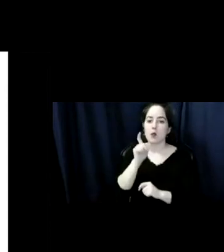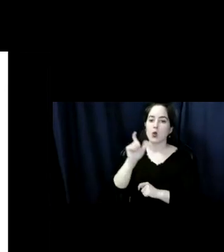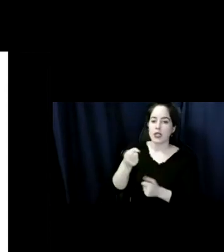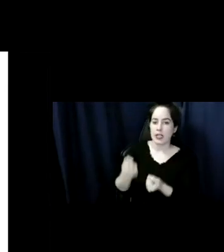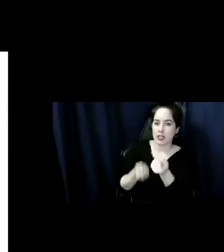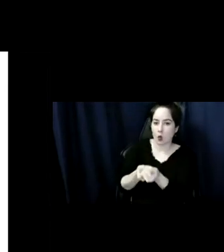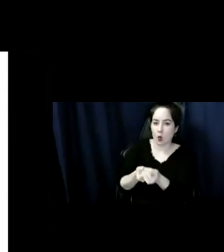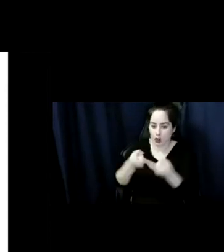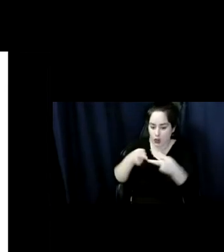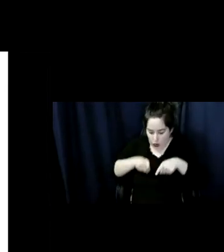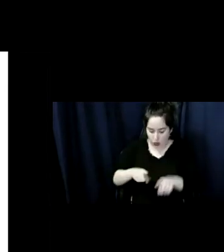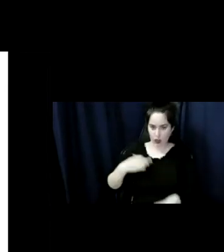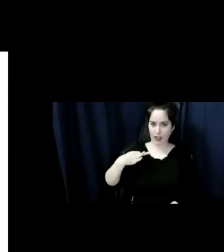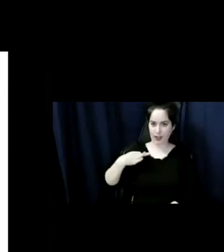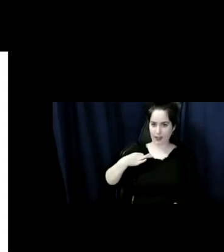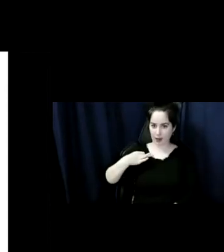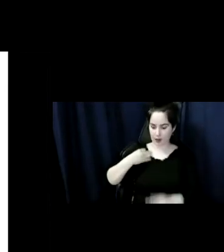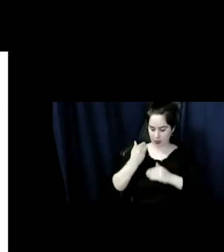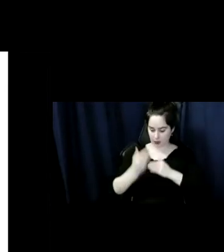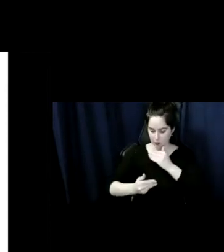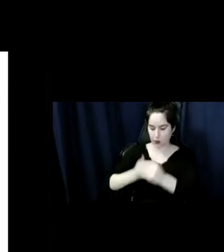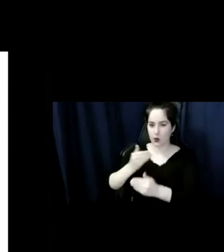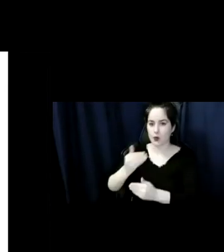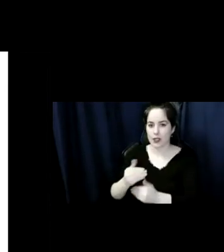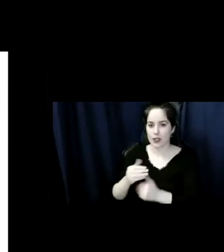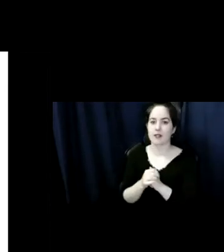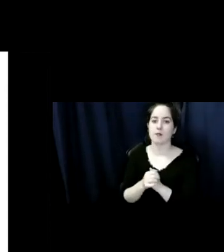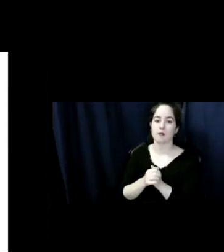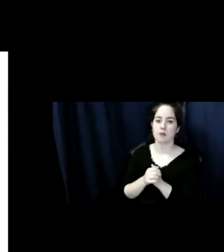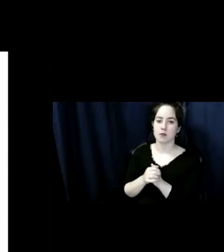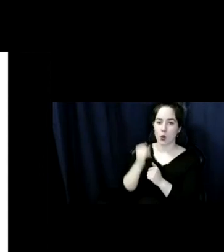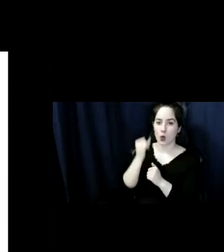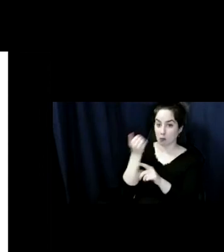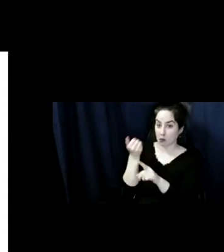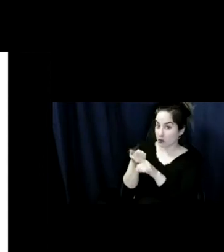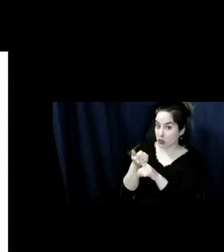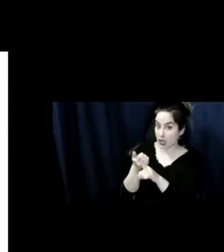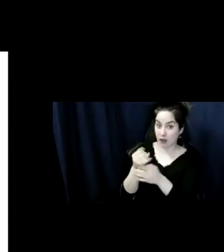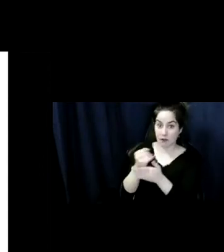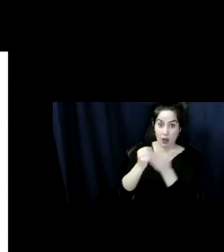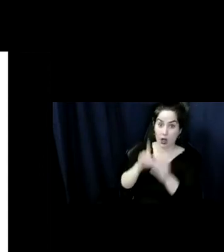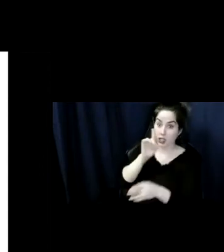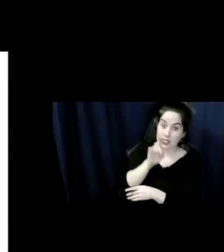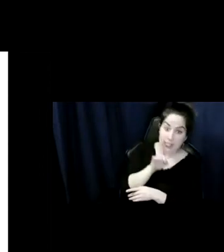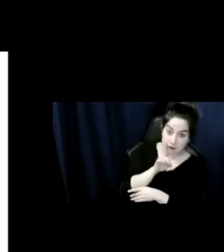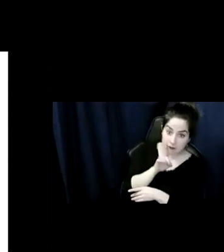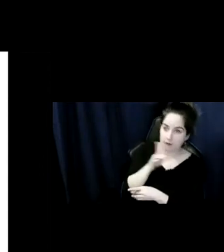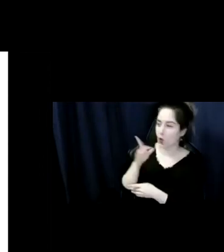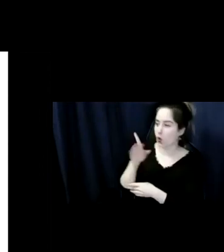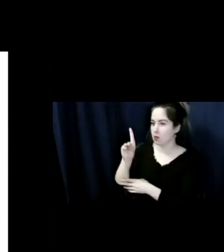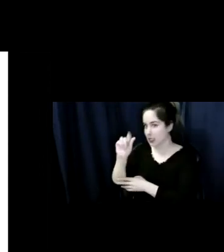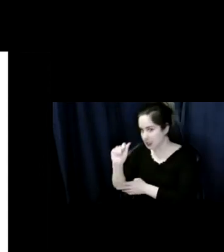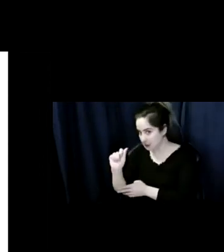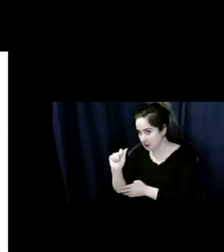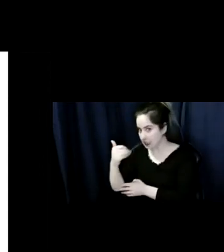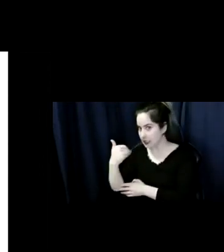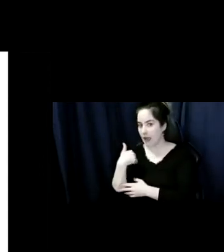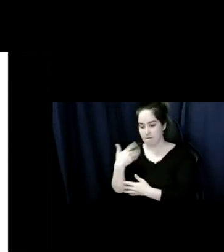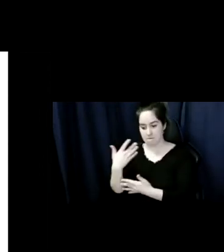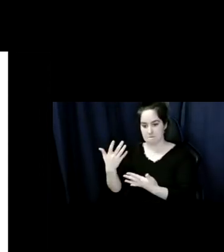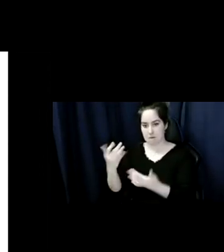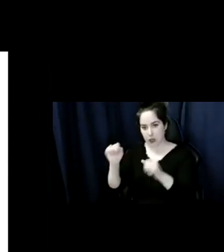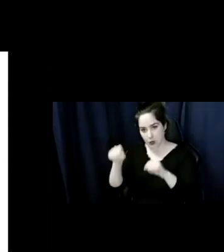grant. So if you're an artist who is deaf or an artist with a disability, you can access